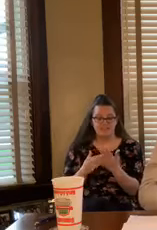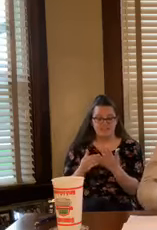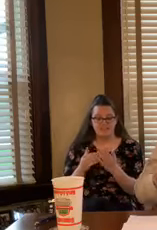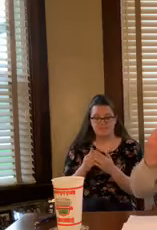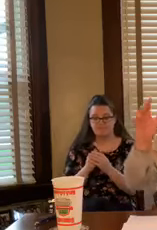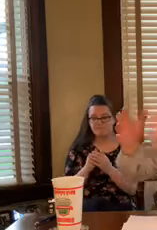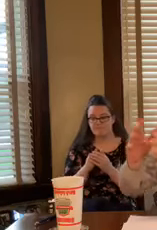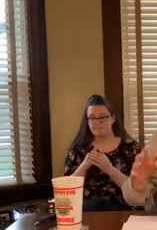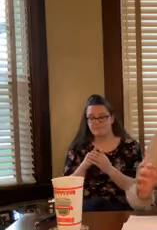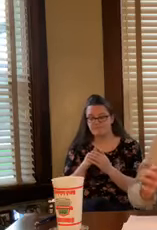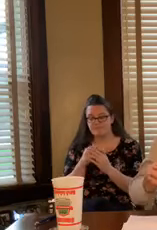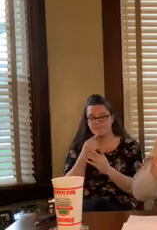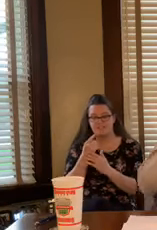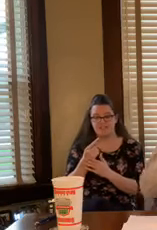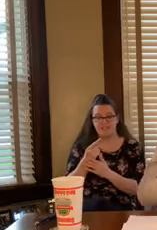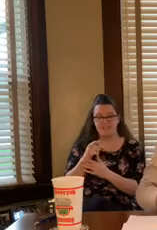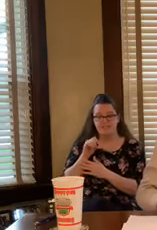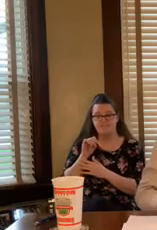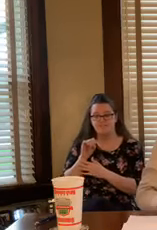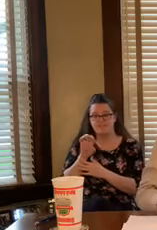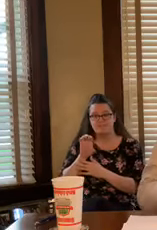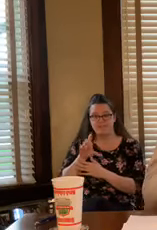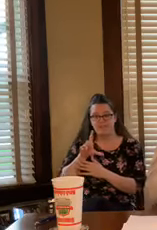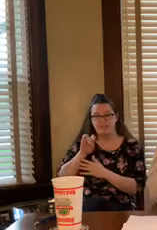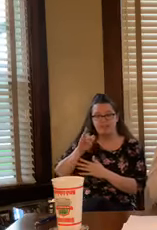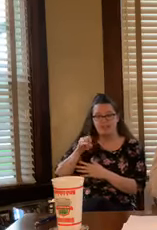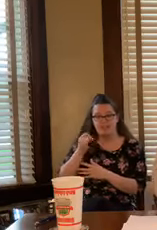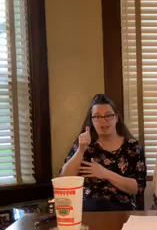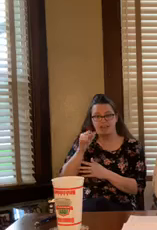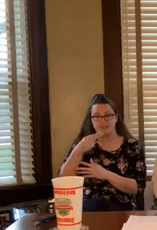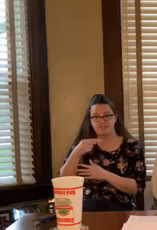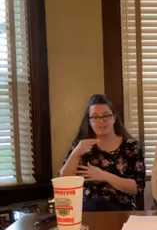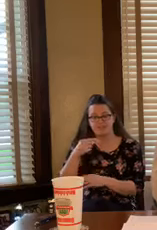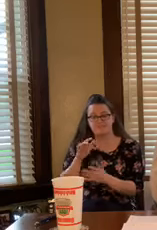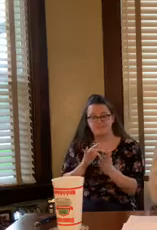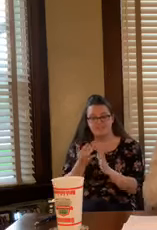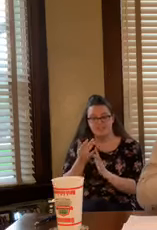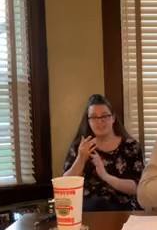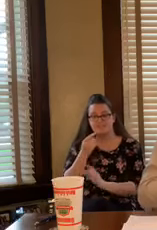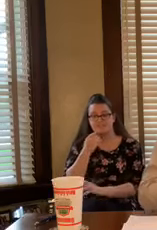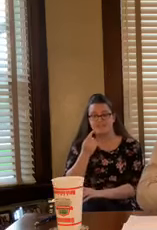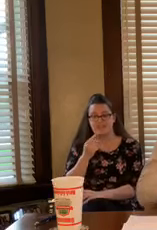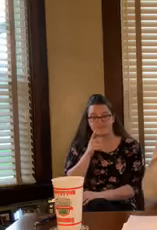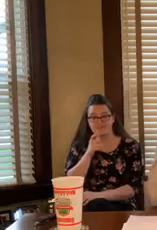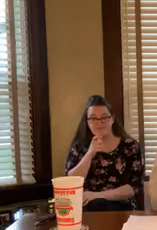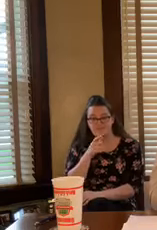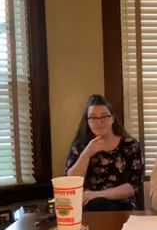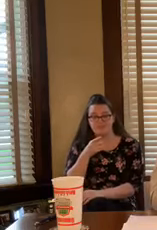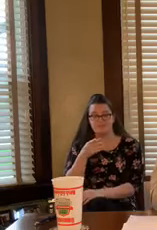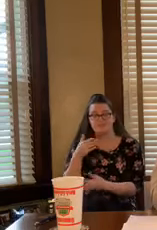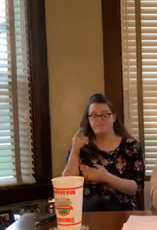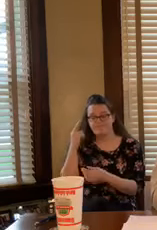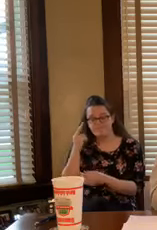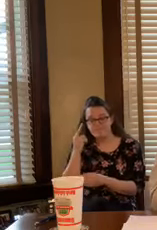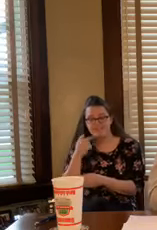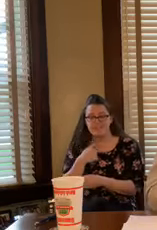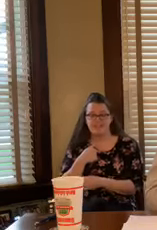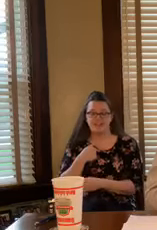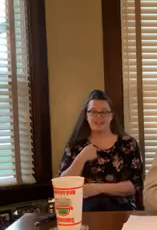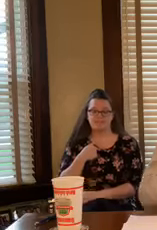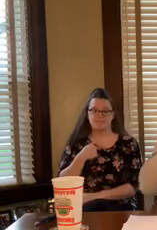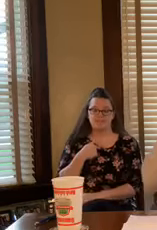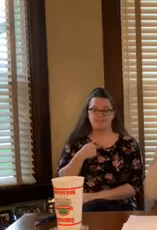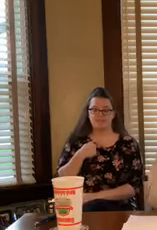the Baptist, or you're Elijah, or you're one of the prophets." And Jesus says, "Well, who do you think I am?" And Peter stands up boldly